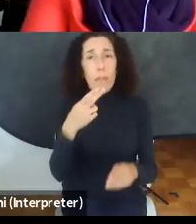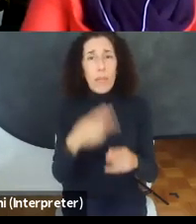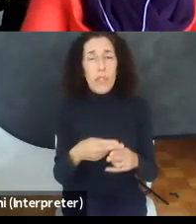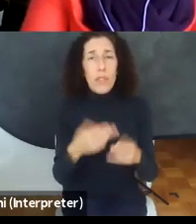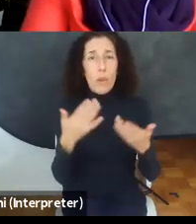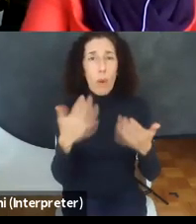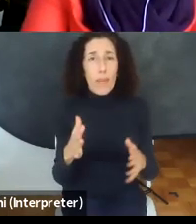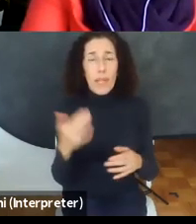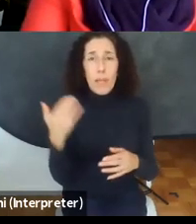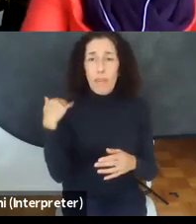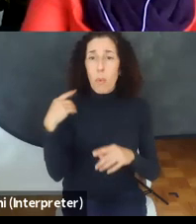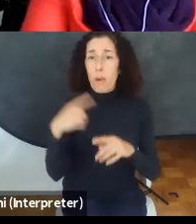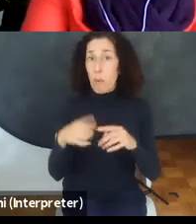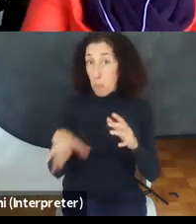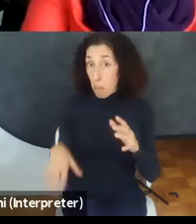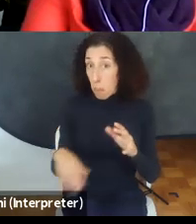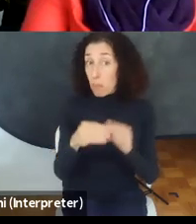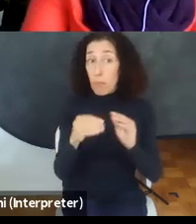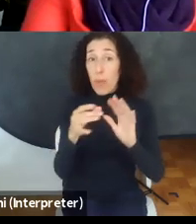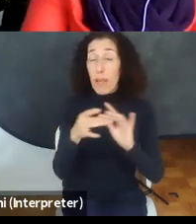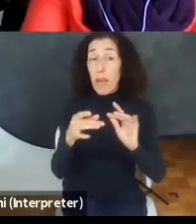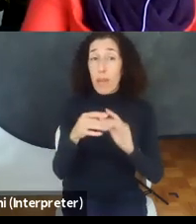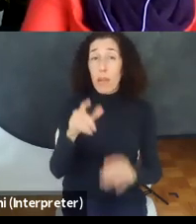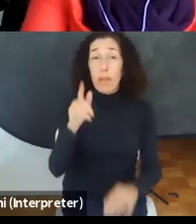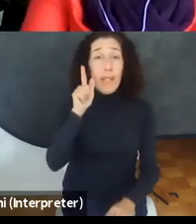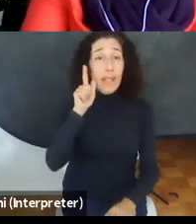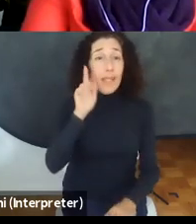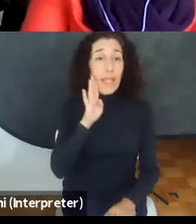because we've got some other questions as well, but I do want to give you a chance to respond to this one.